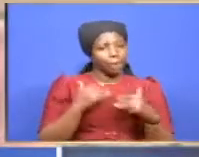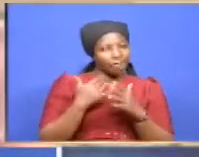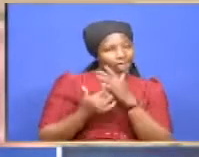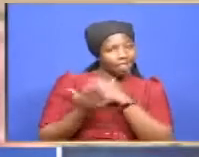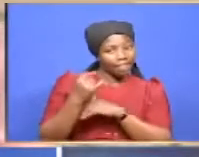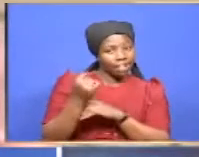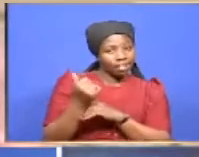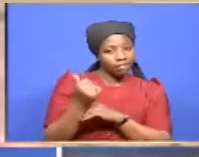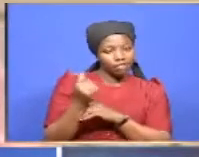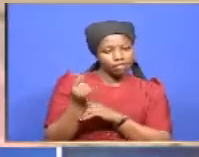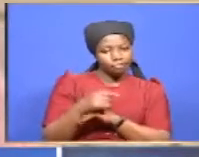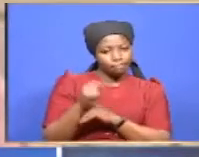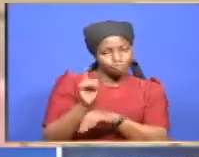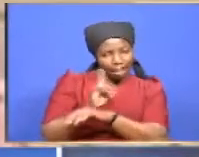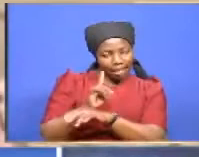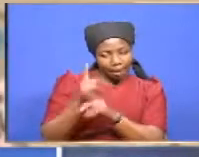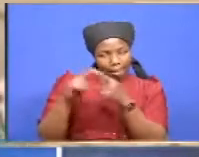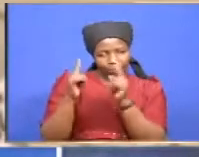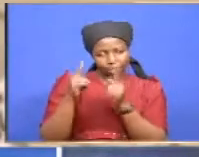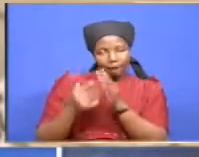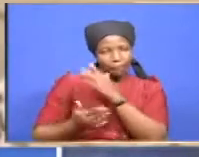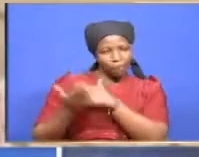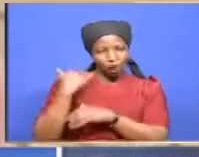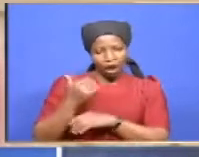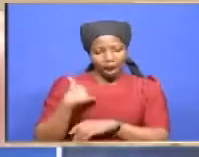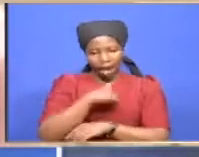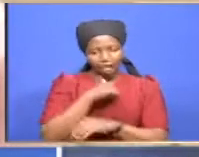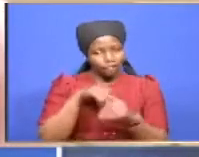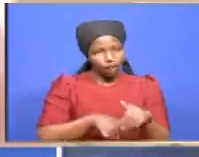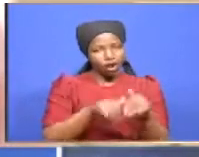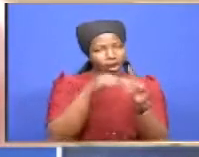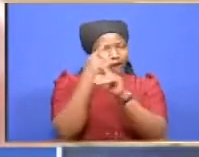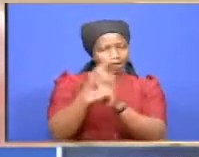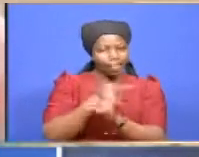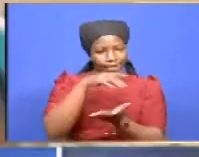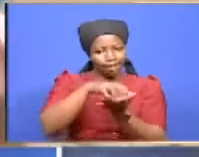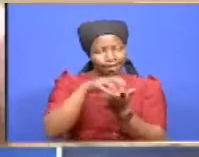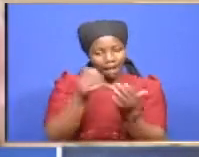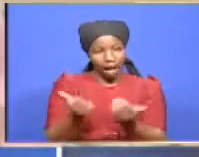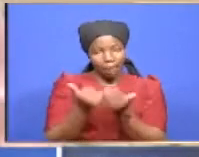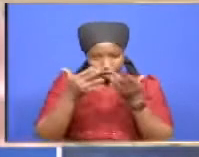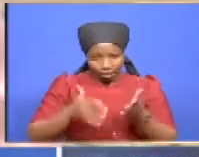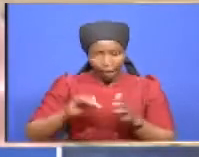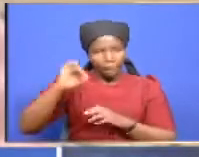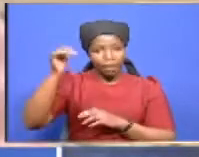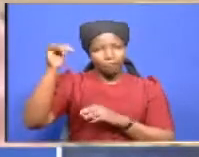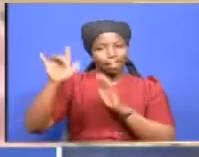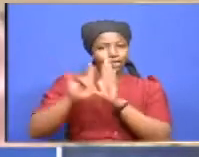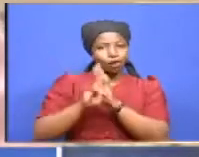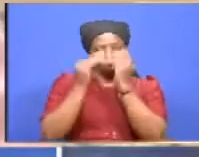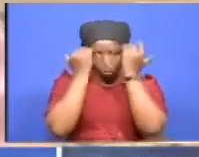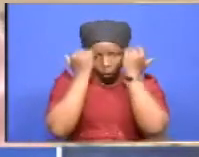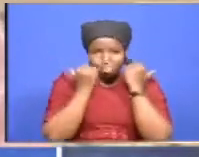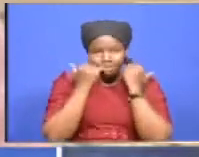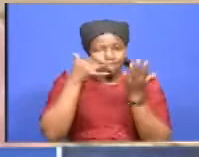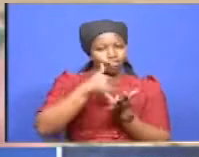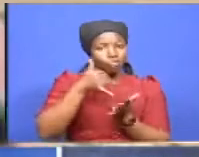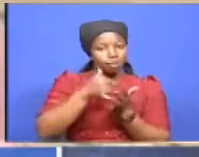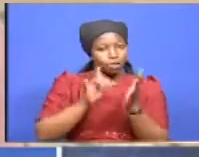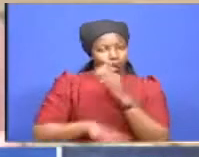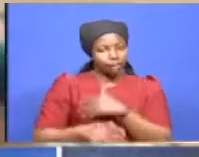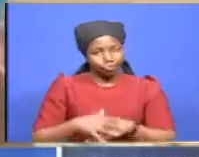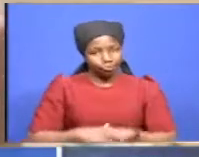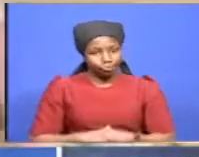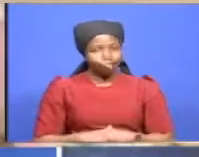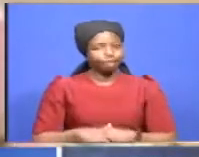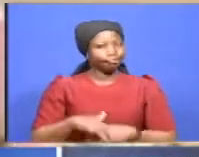minutes. But earlier on, we were able to follow up on a number of cases that have been happening here at the Milimani Law Courts, including plea takings, hearings, and